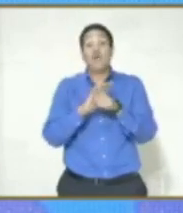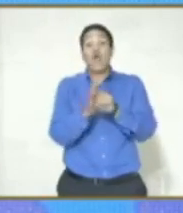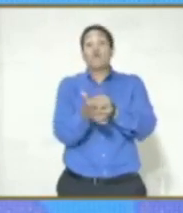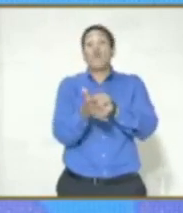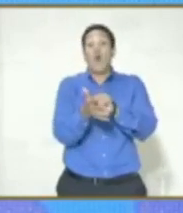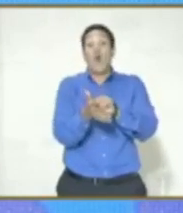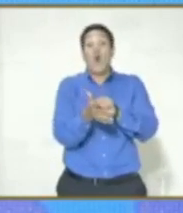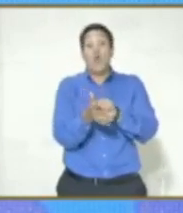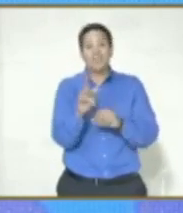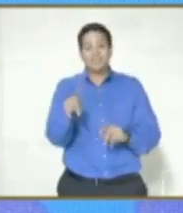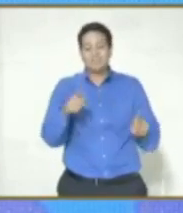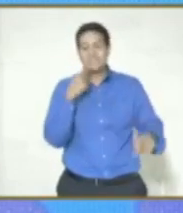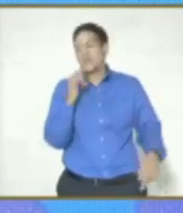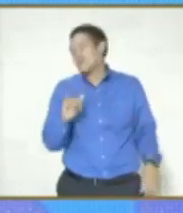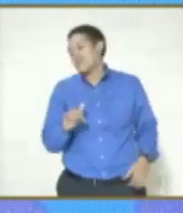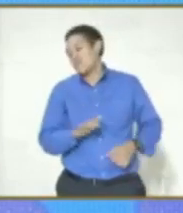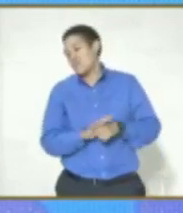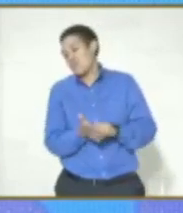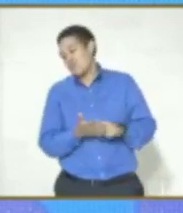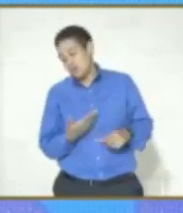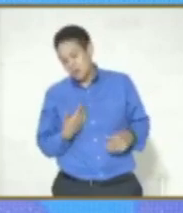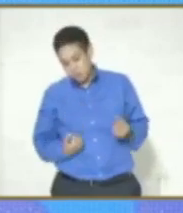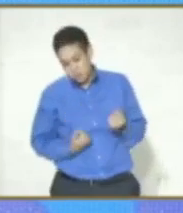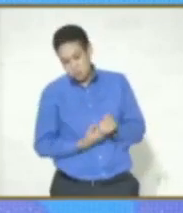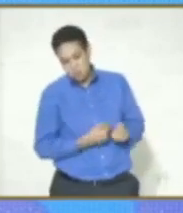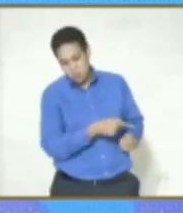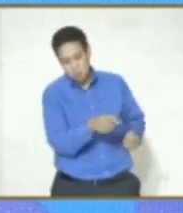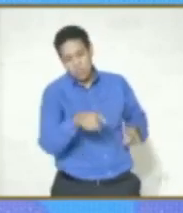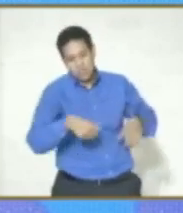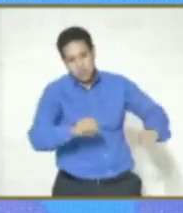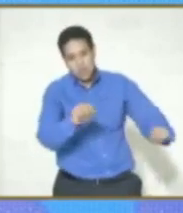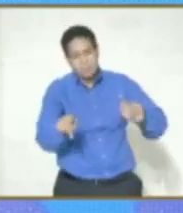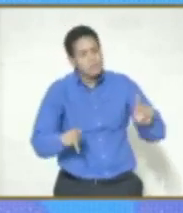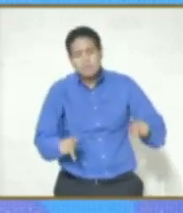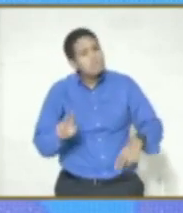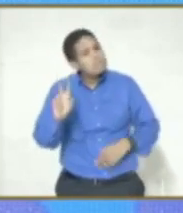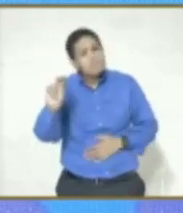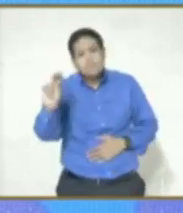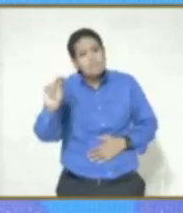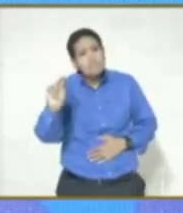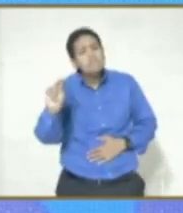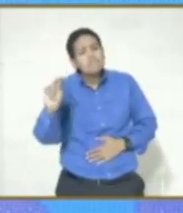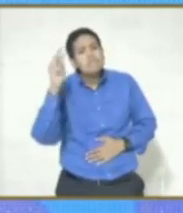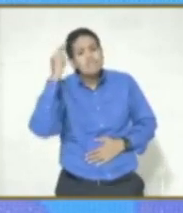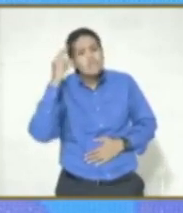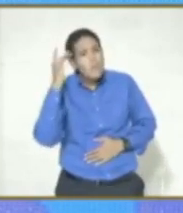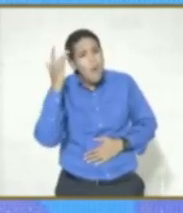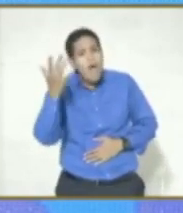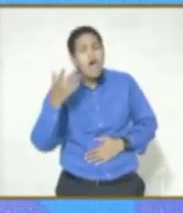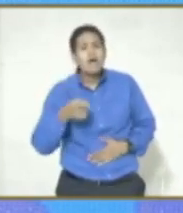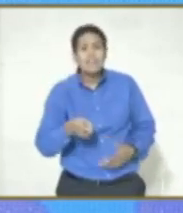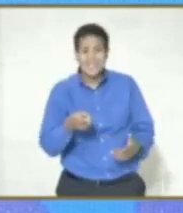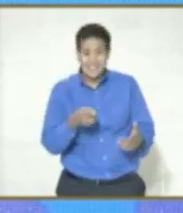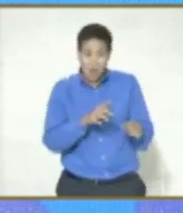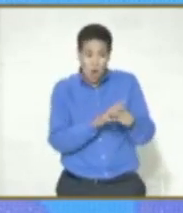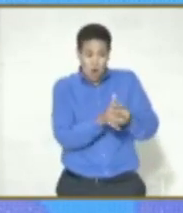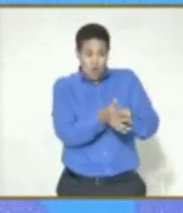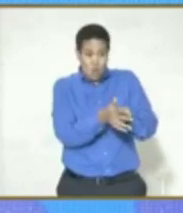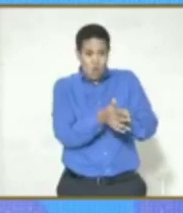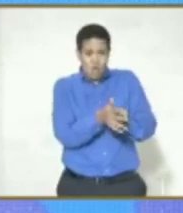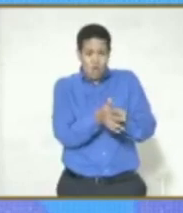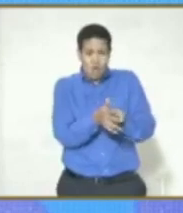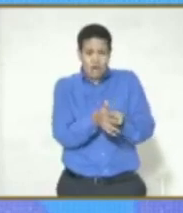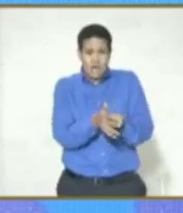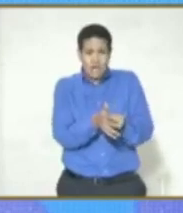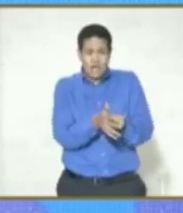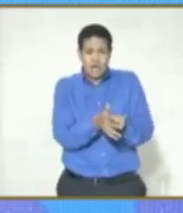COVID-19 that we are doing what we are doing. But what this has done is to